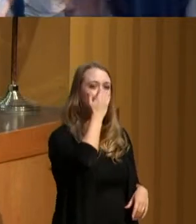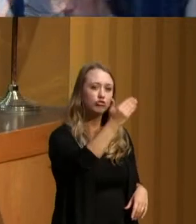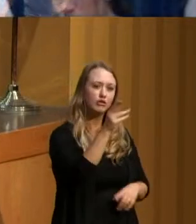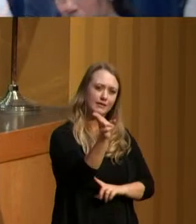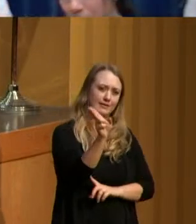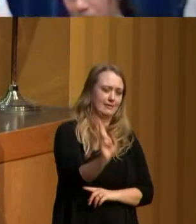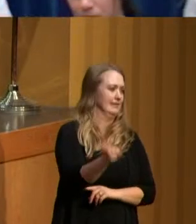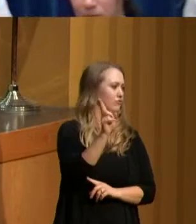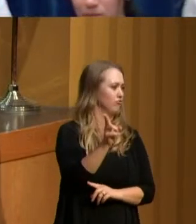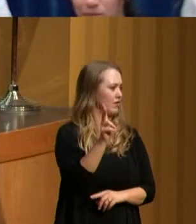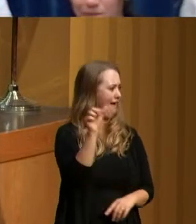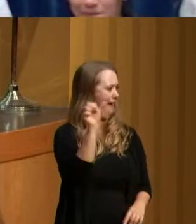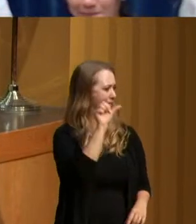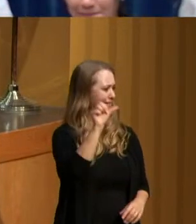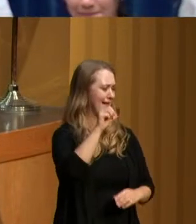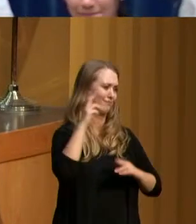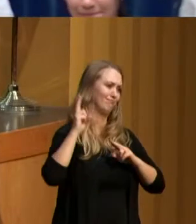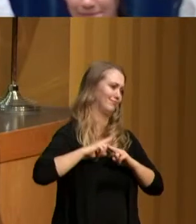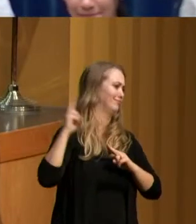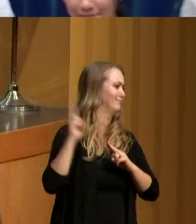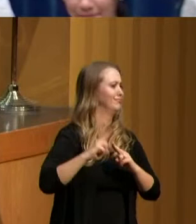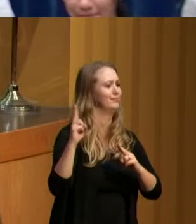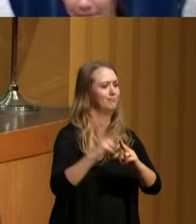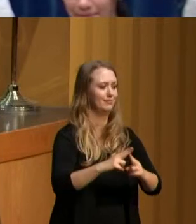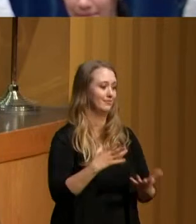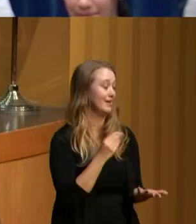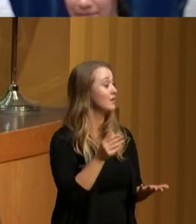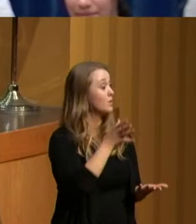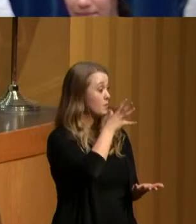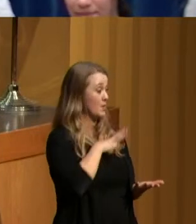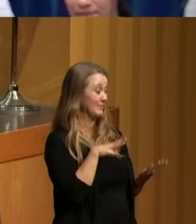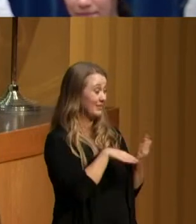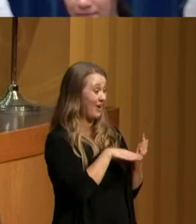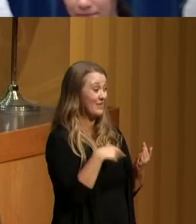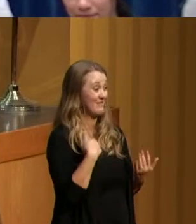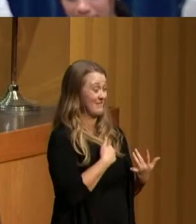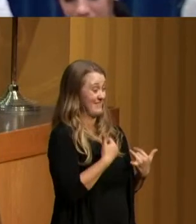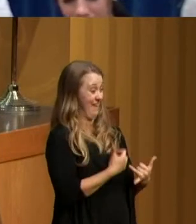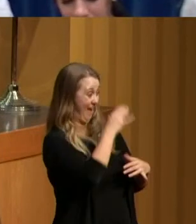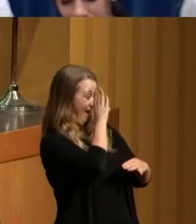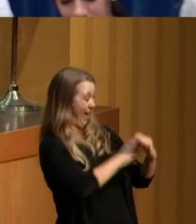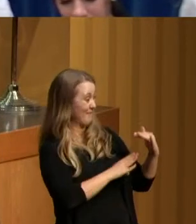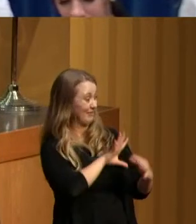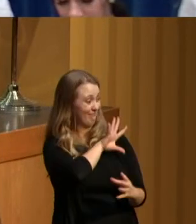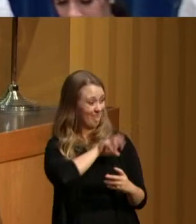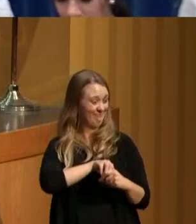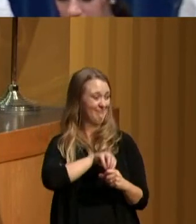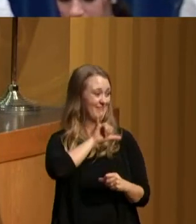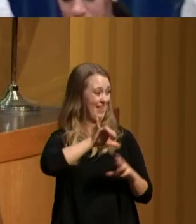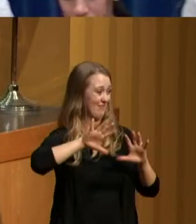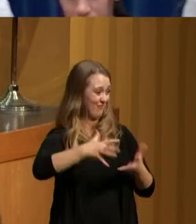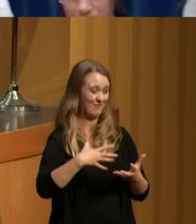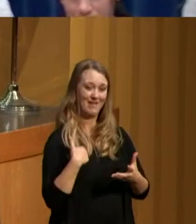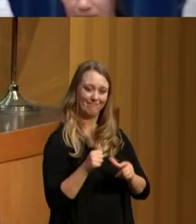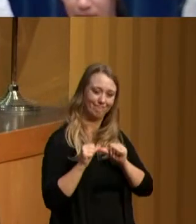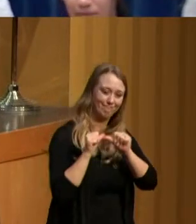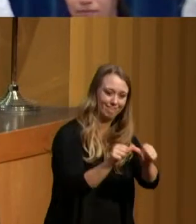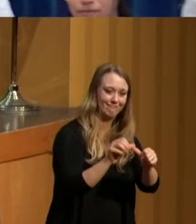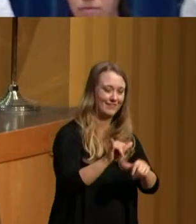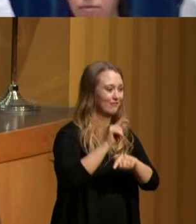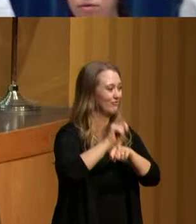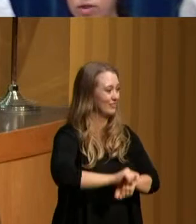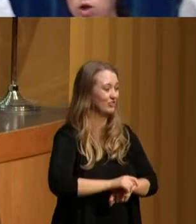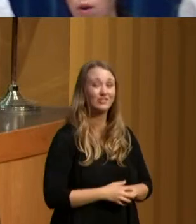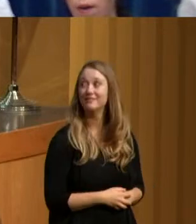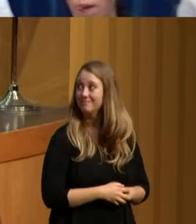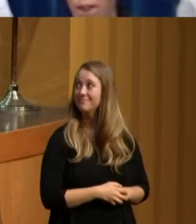history, and women's soccer. We are just humbled to be part of that group and to continue that tradition. So I guess can't say,